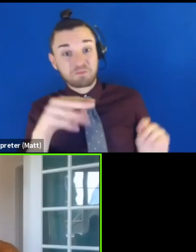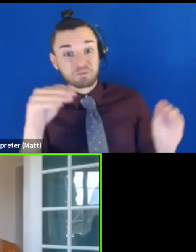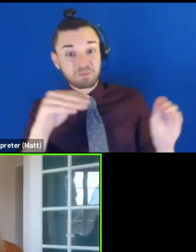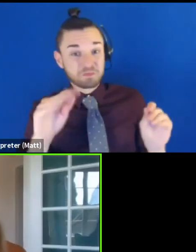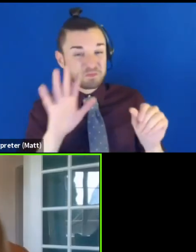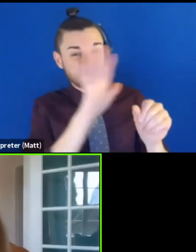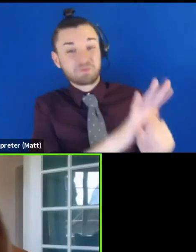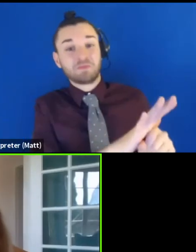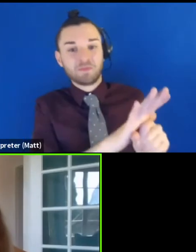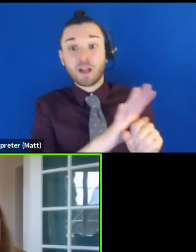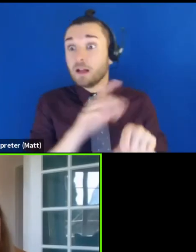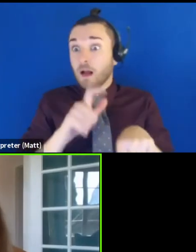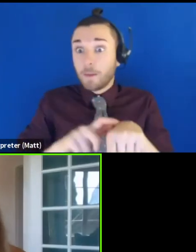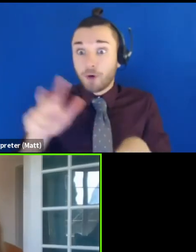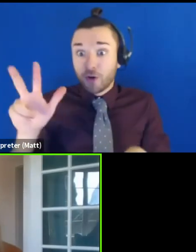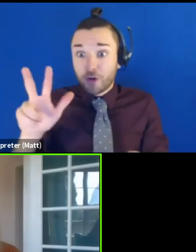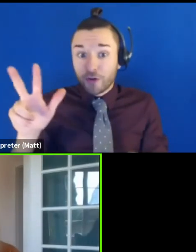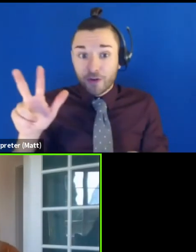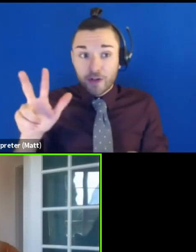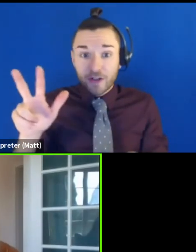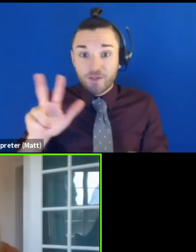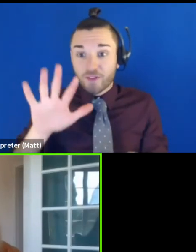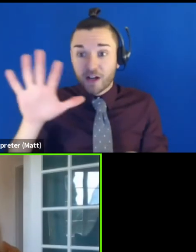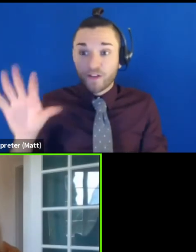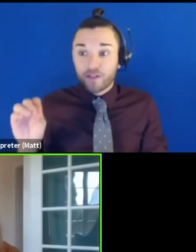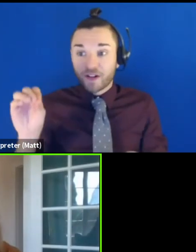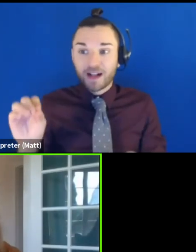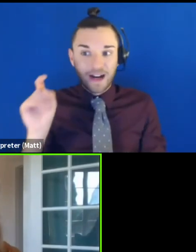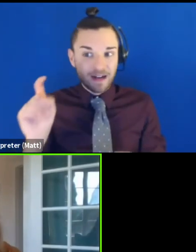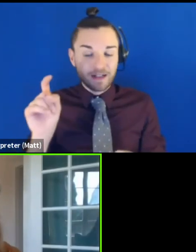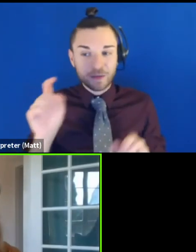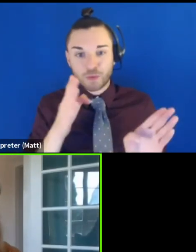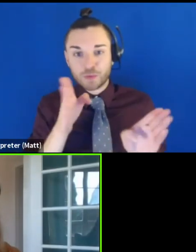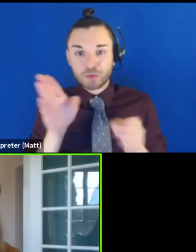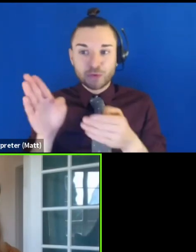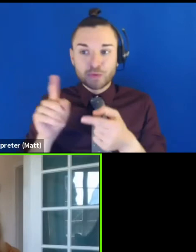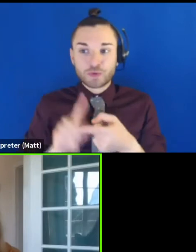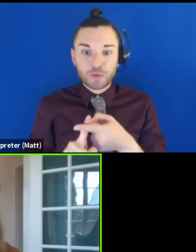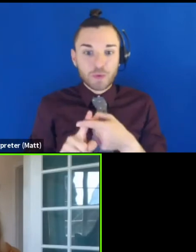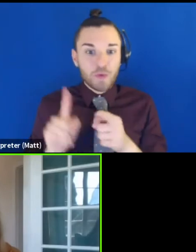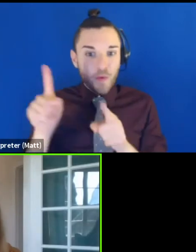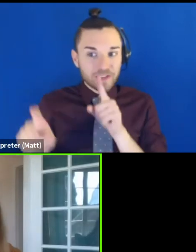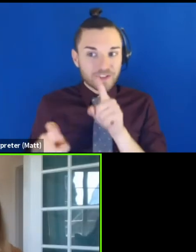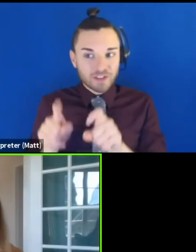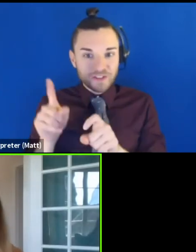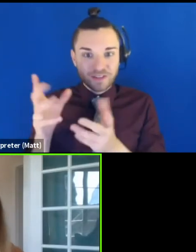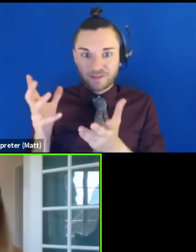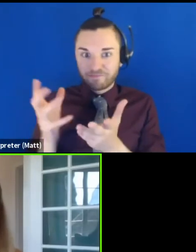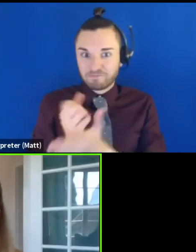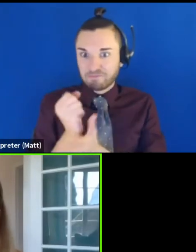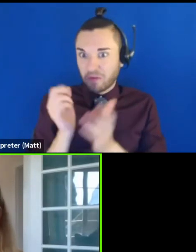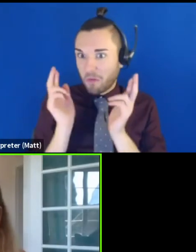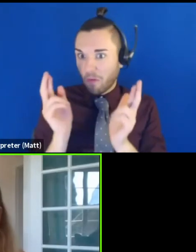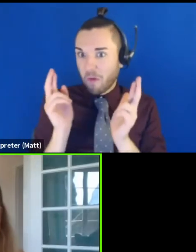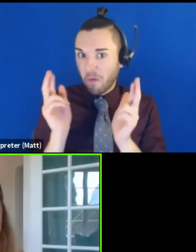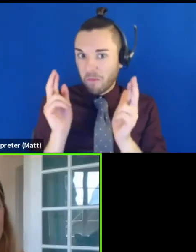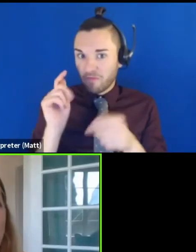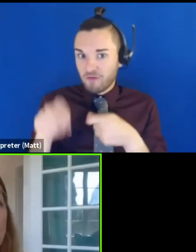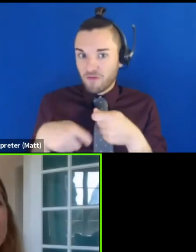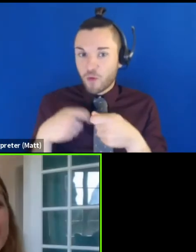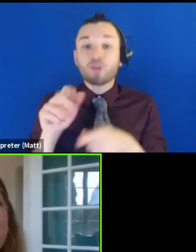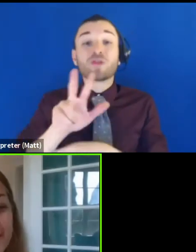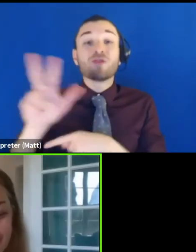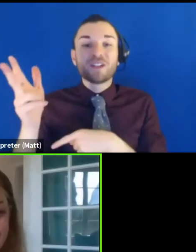It is 3:15. I'm gonna turn us over to some questions, Emily, and then hopefully we'll have time to wrap up. Okay, we touched